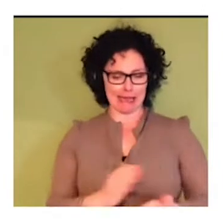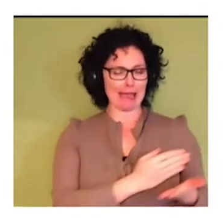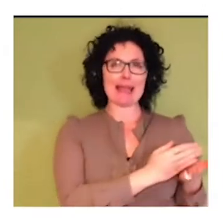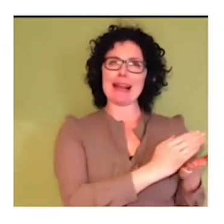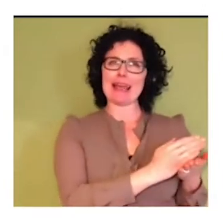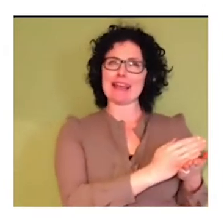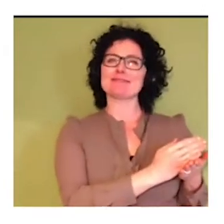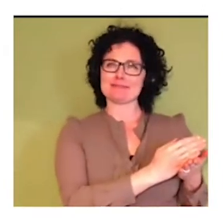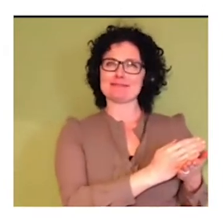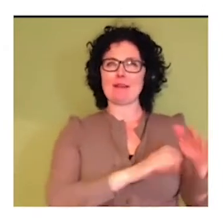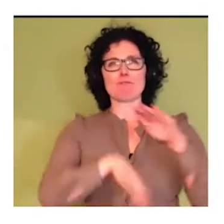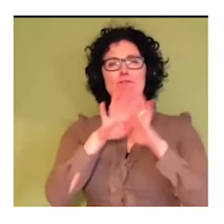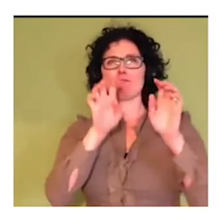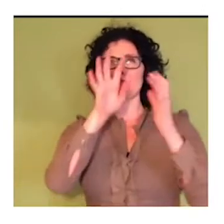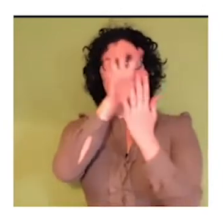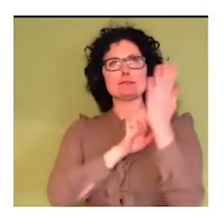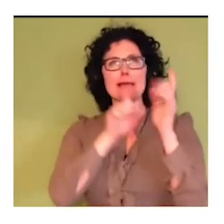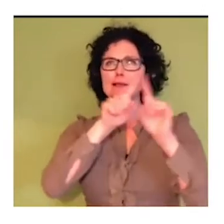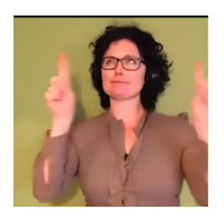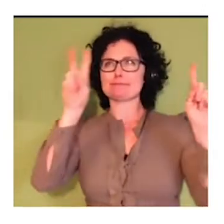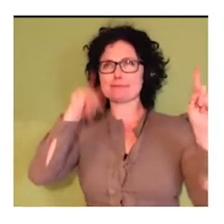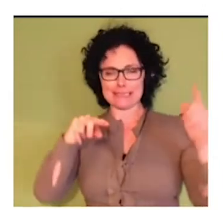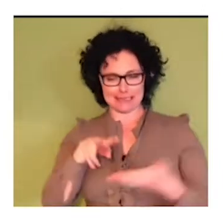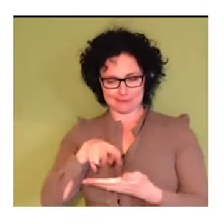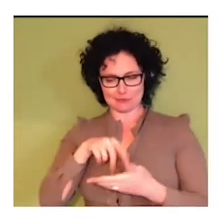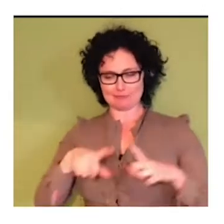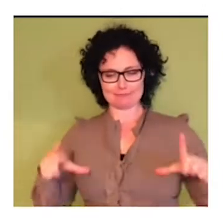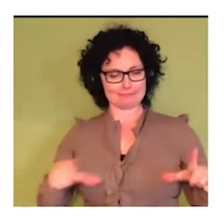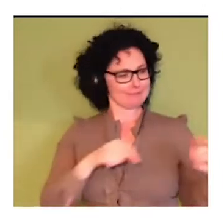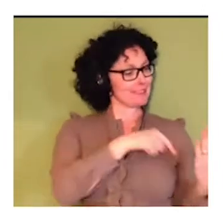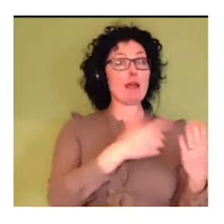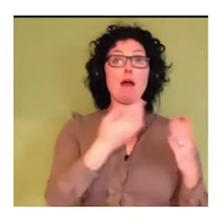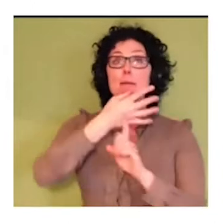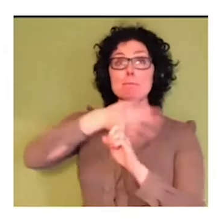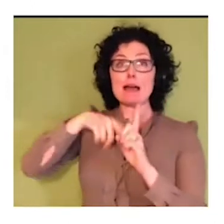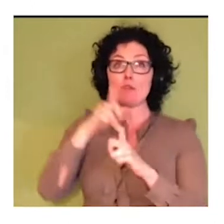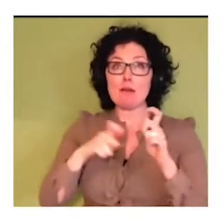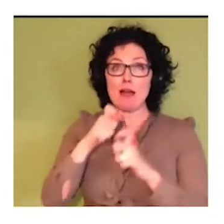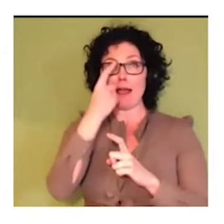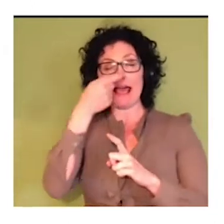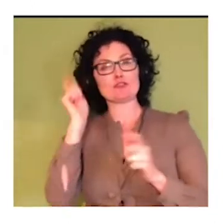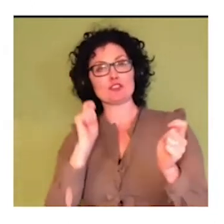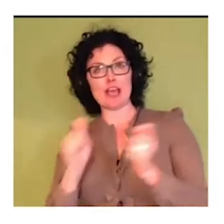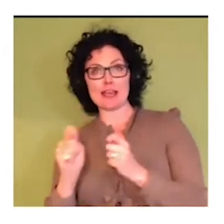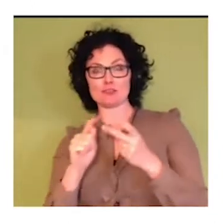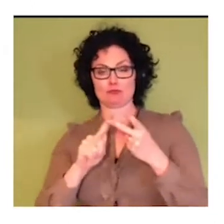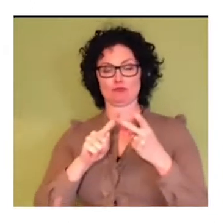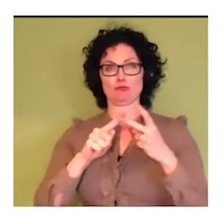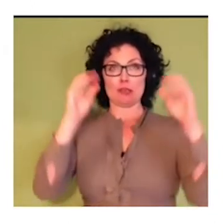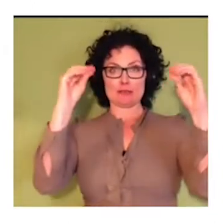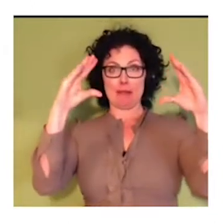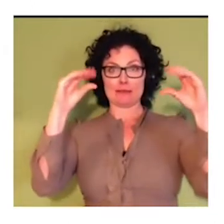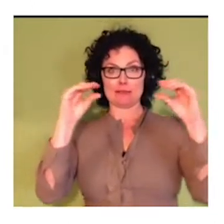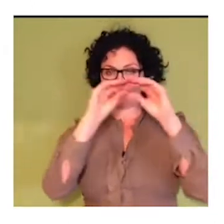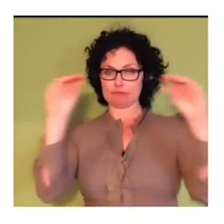line. It also provides the ability to change the foreground and background colours, the margins and line spacing, and to